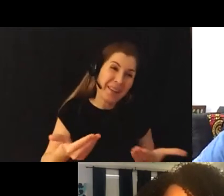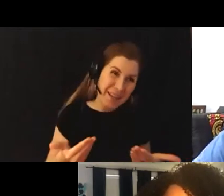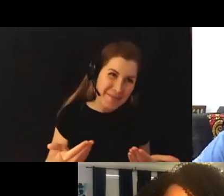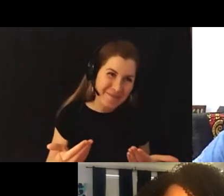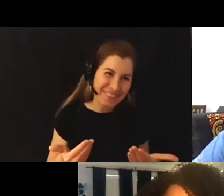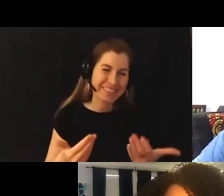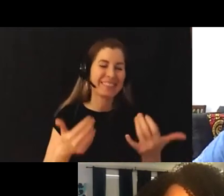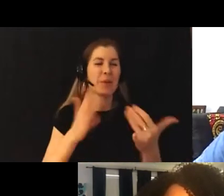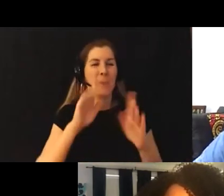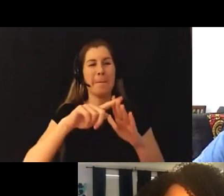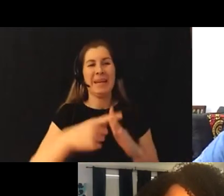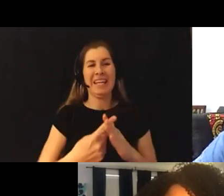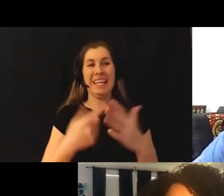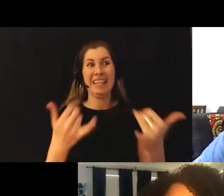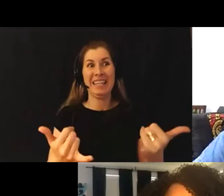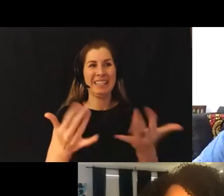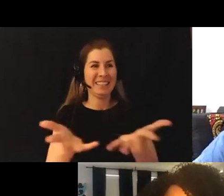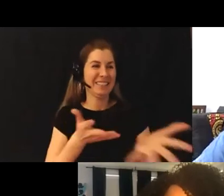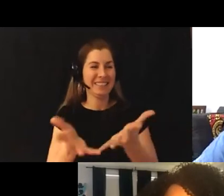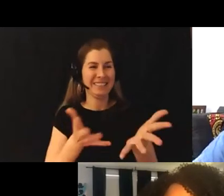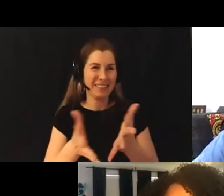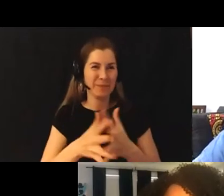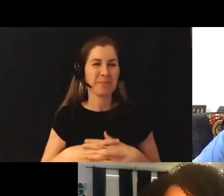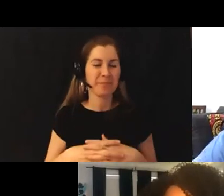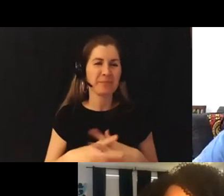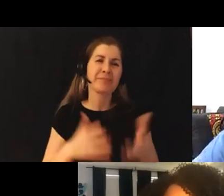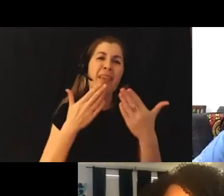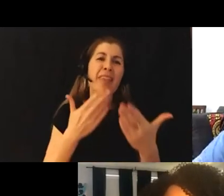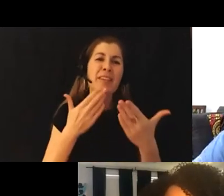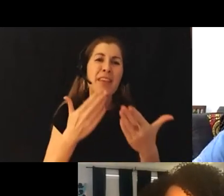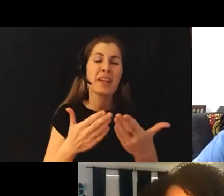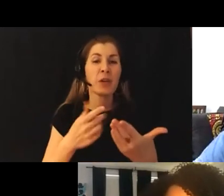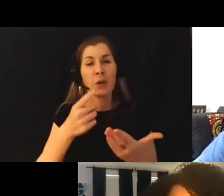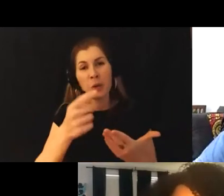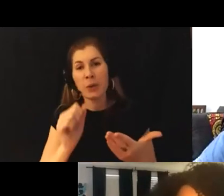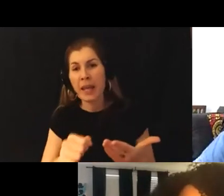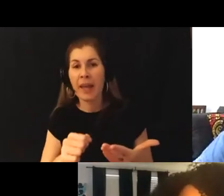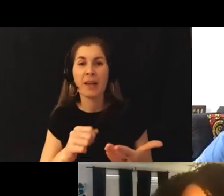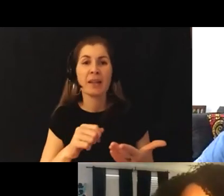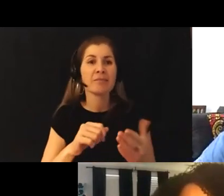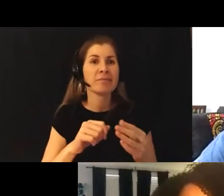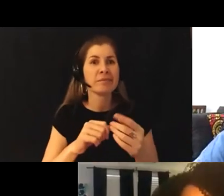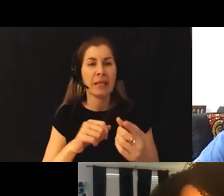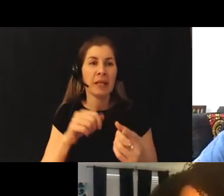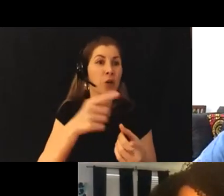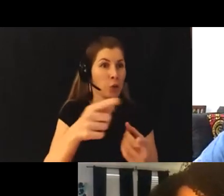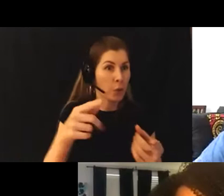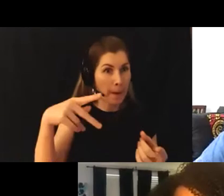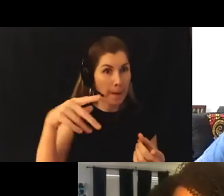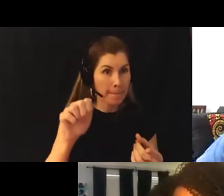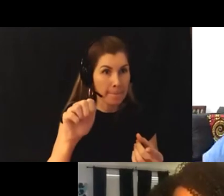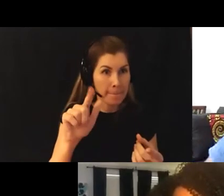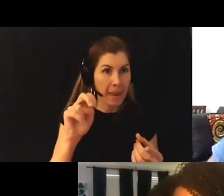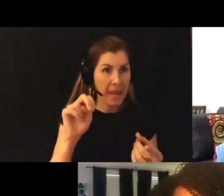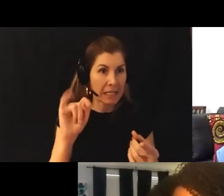let's begin this conversation. Thank you. Feel free to unmute yourselves, my panelists. This will